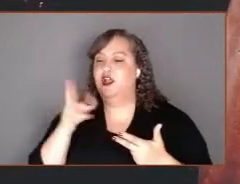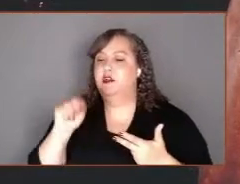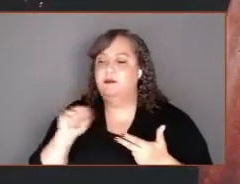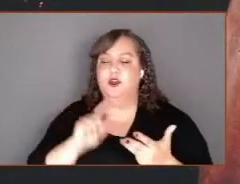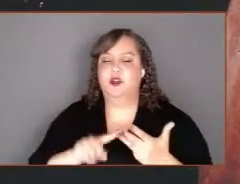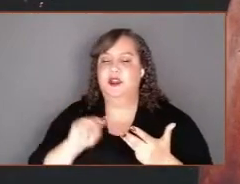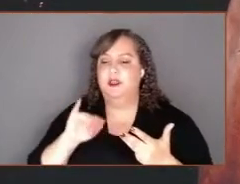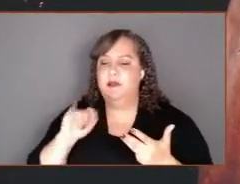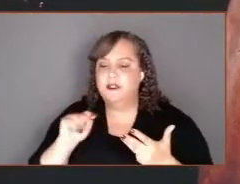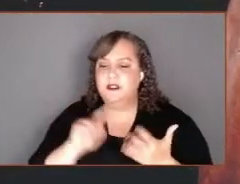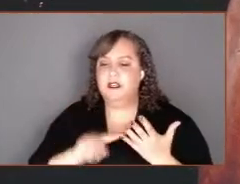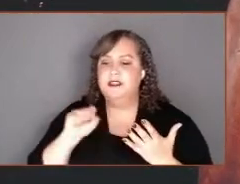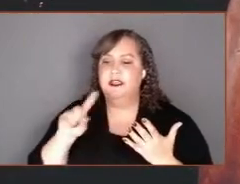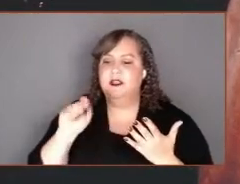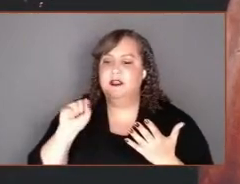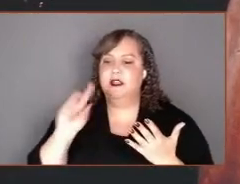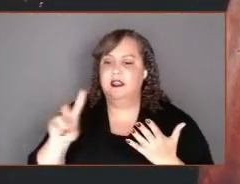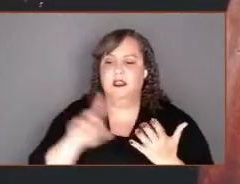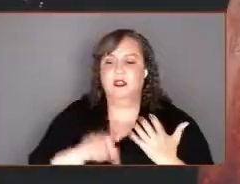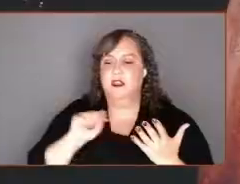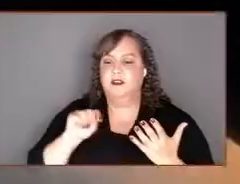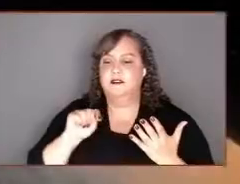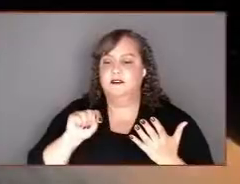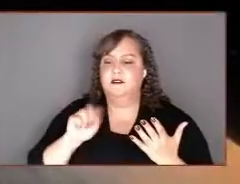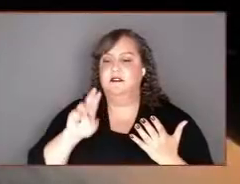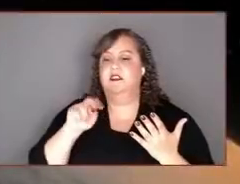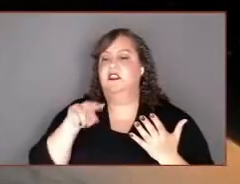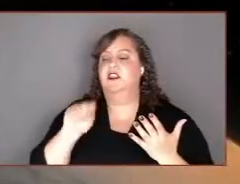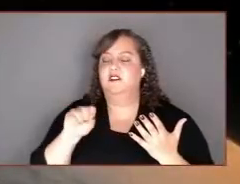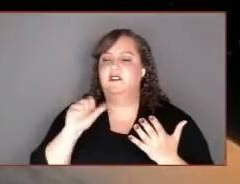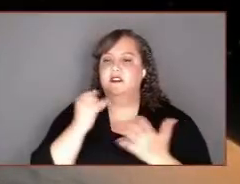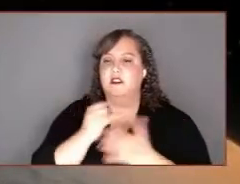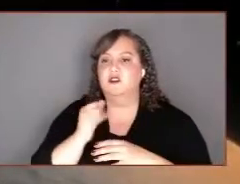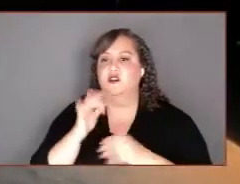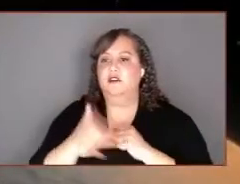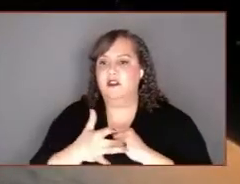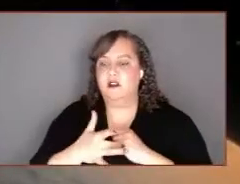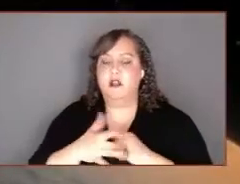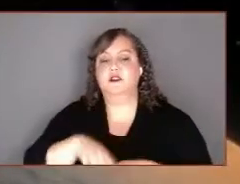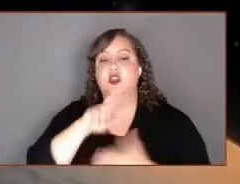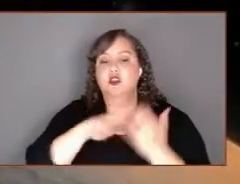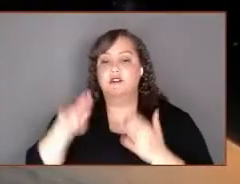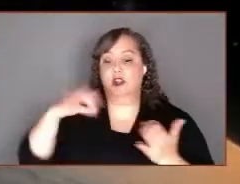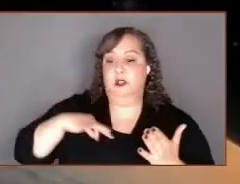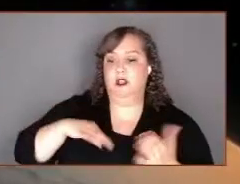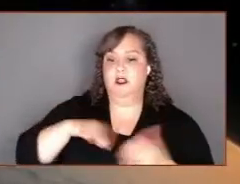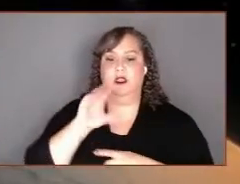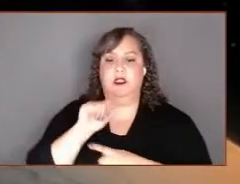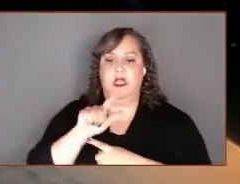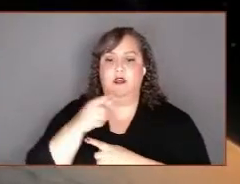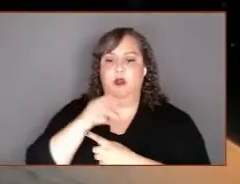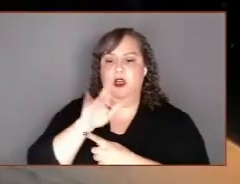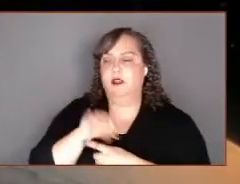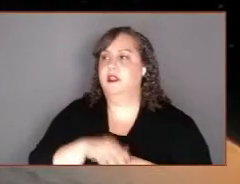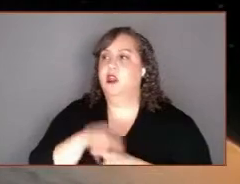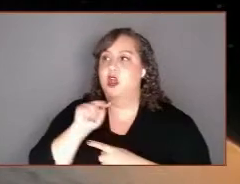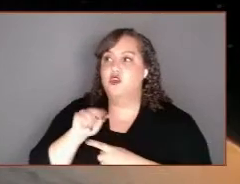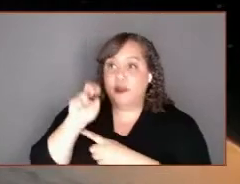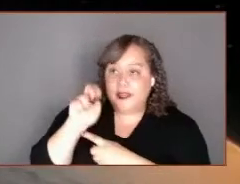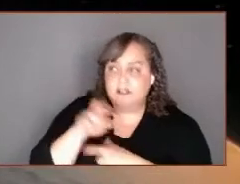State, Stevens Institute of Technology, University of Pittsburgh, Cal Poly, Northeastern South Dakota